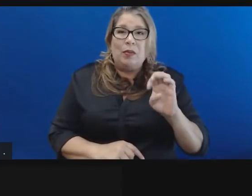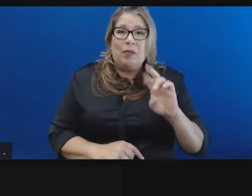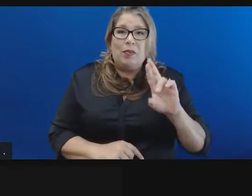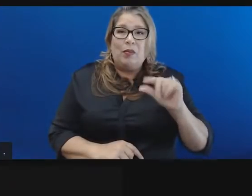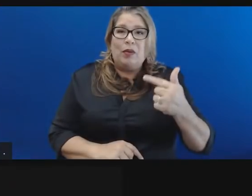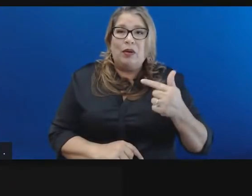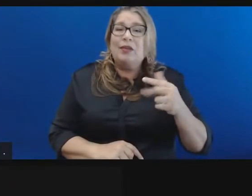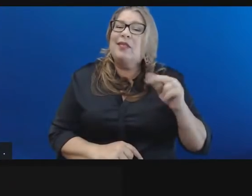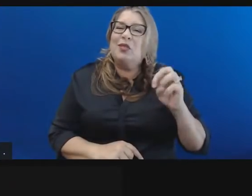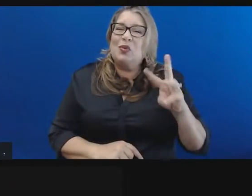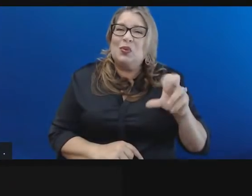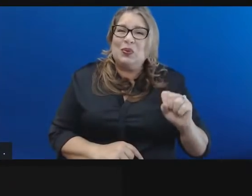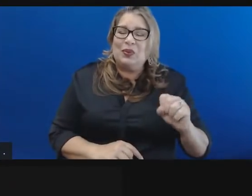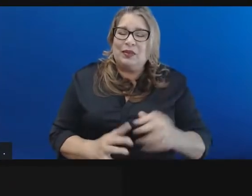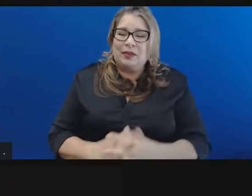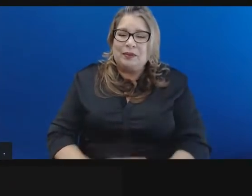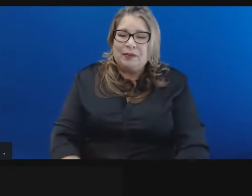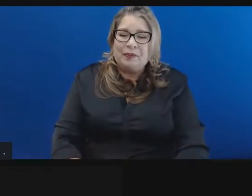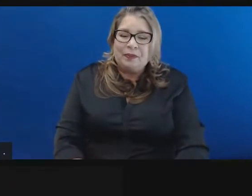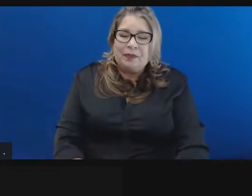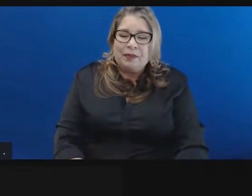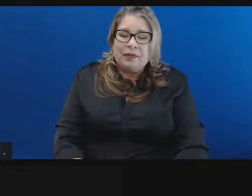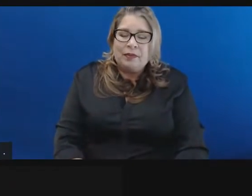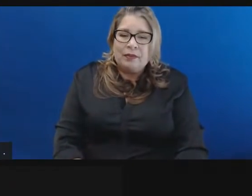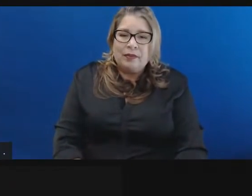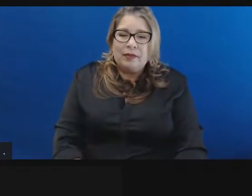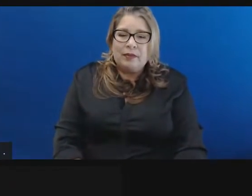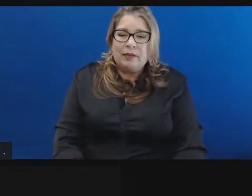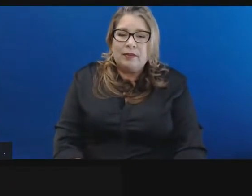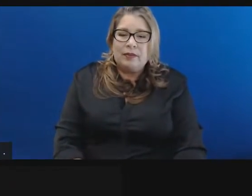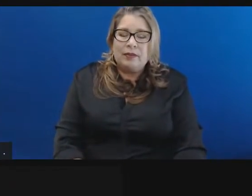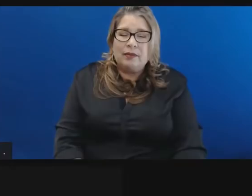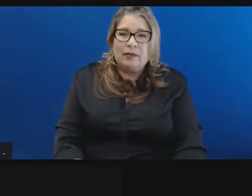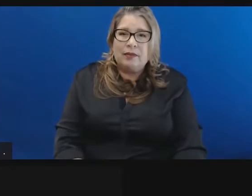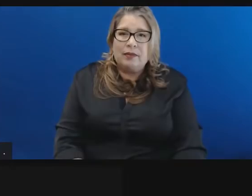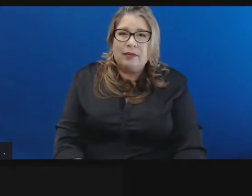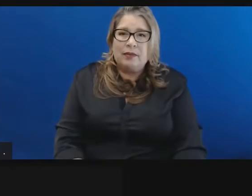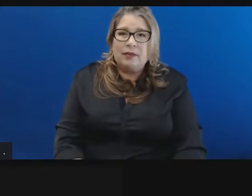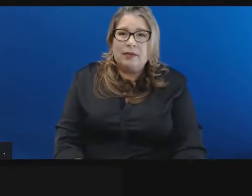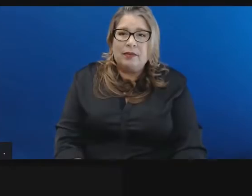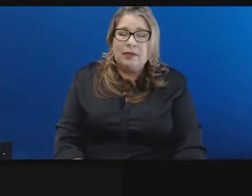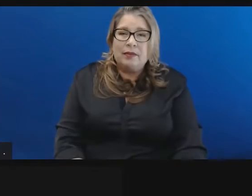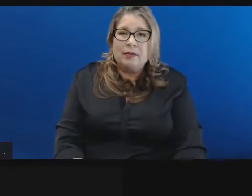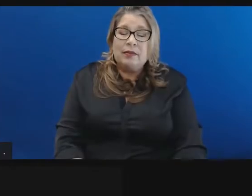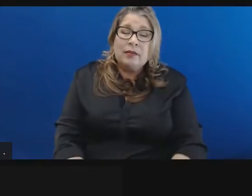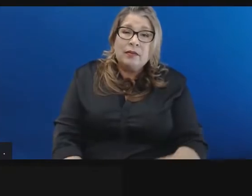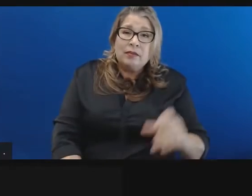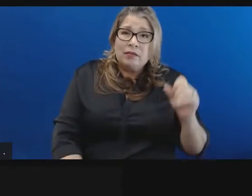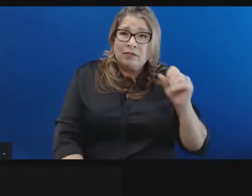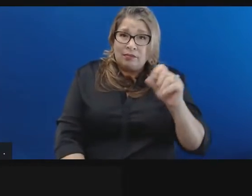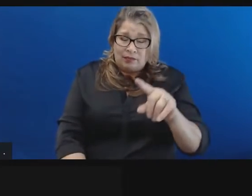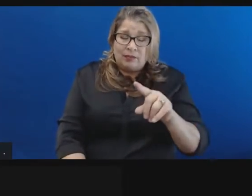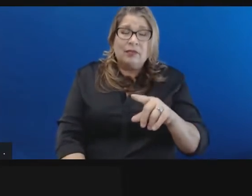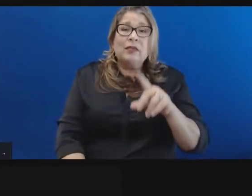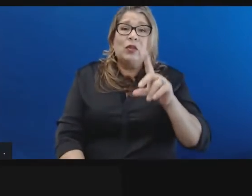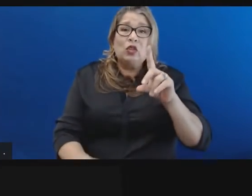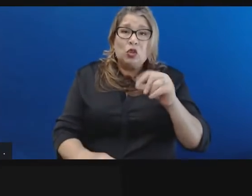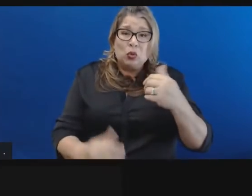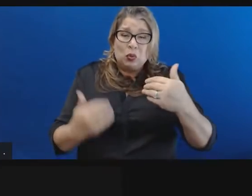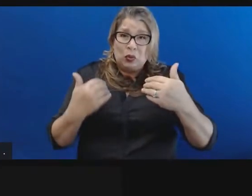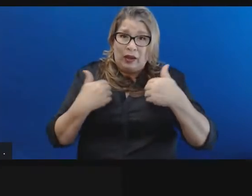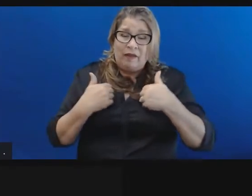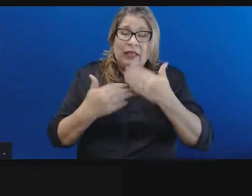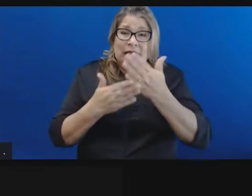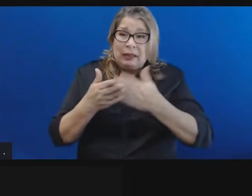Yes, Doctor. I wanted to ask, at this point, do we have people who are now getting the second doses of the vaccine? And